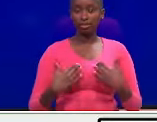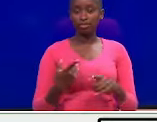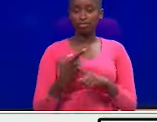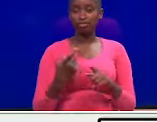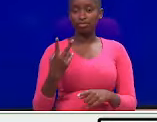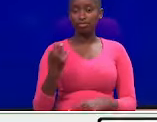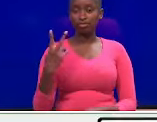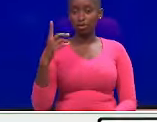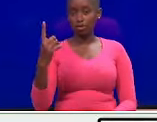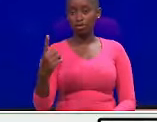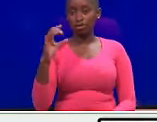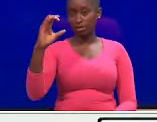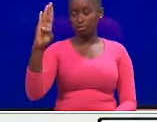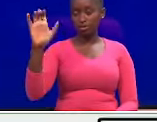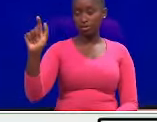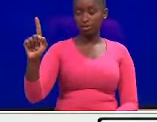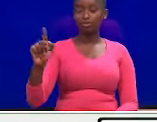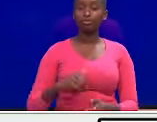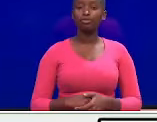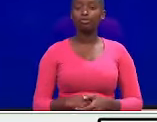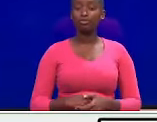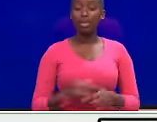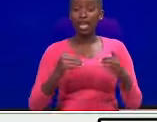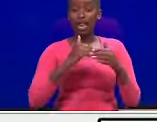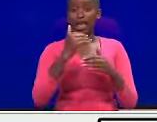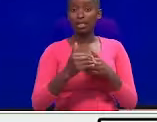2017-2021 CBA. The next demand,